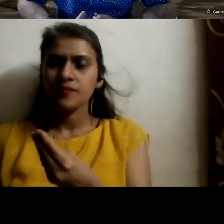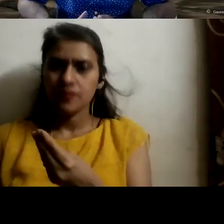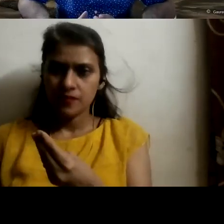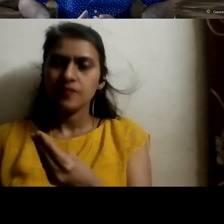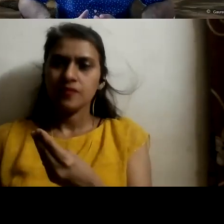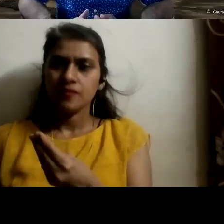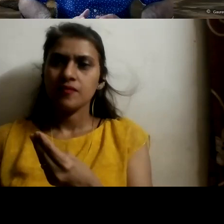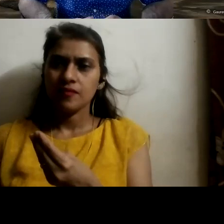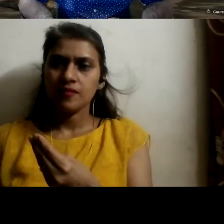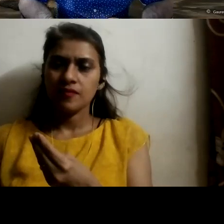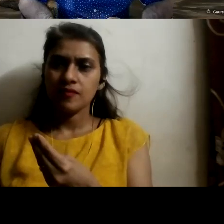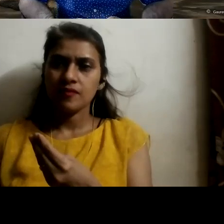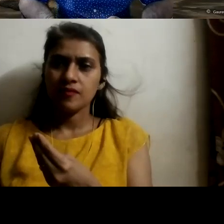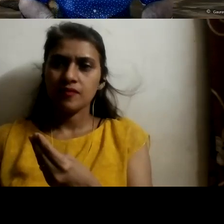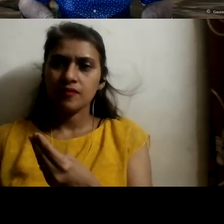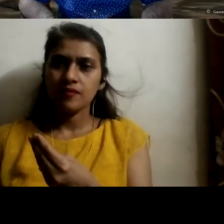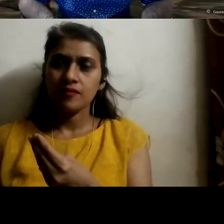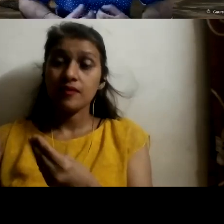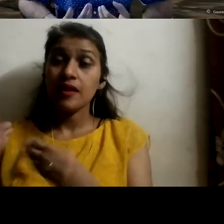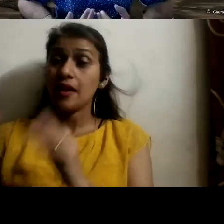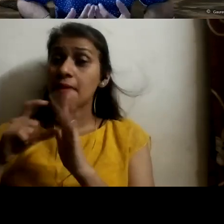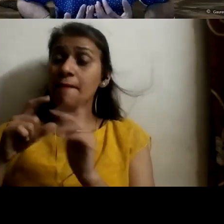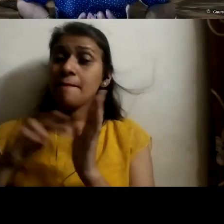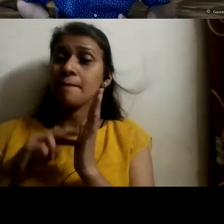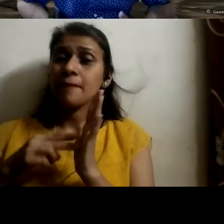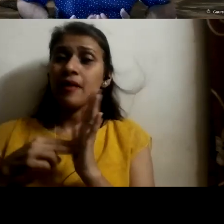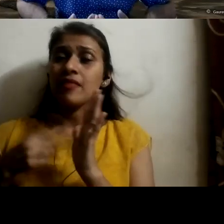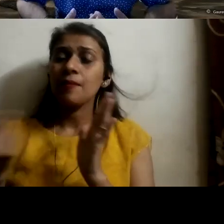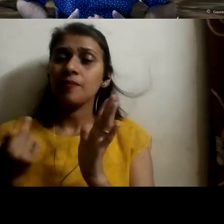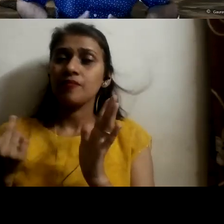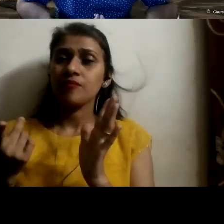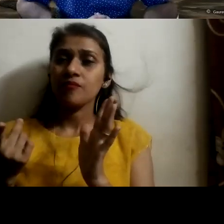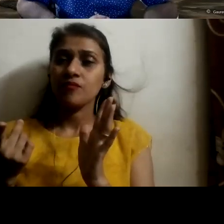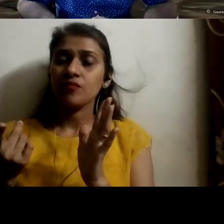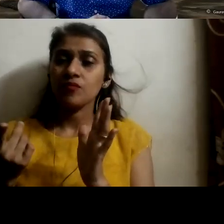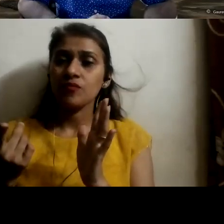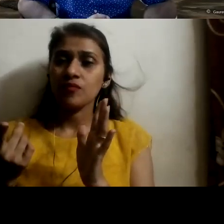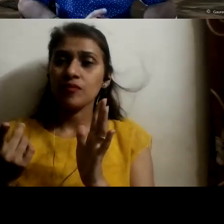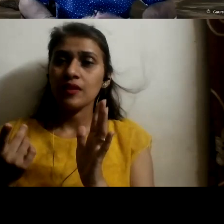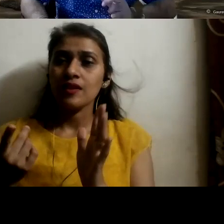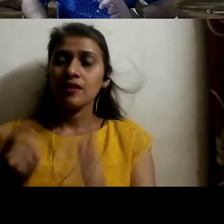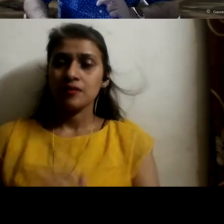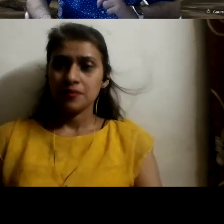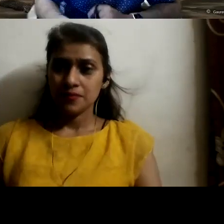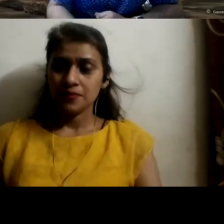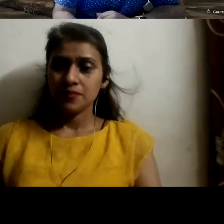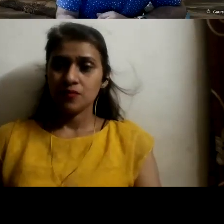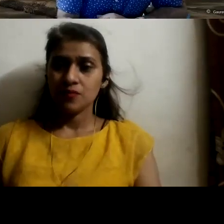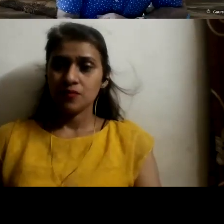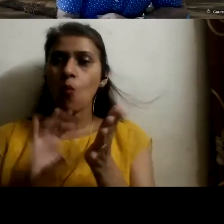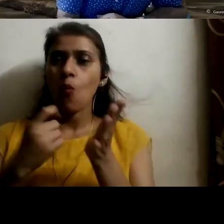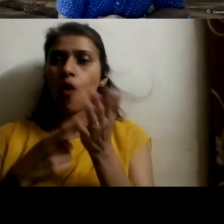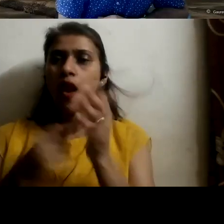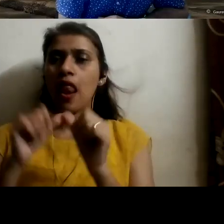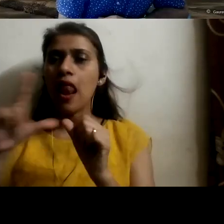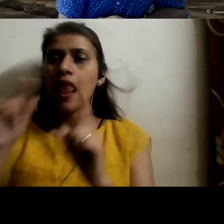way that it defines a certain spirit of morality, right? Let me write